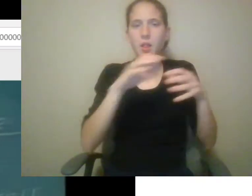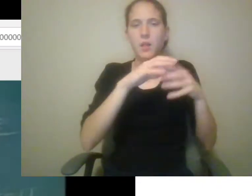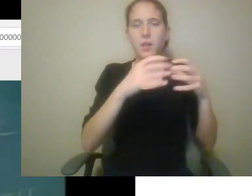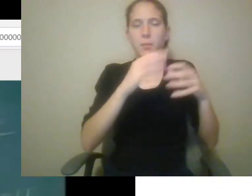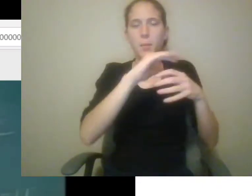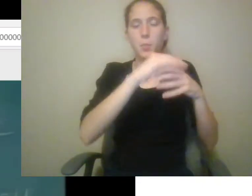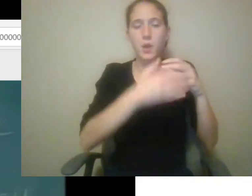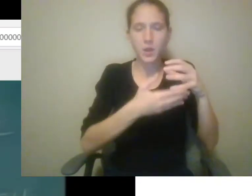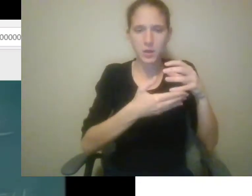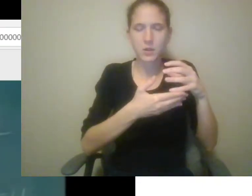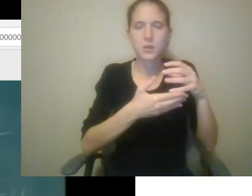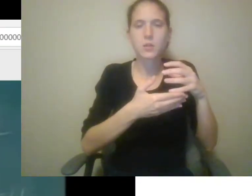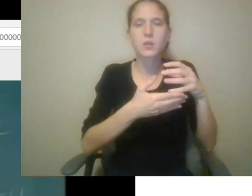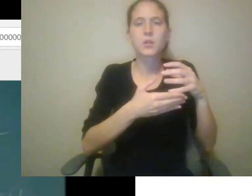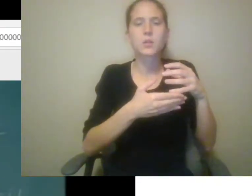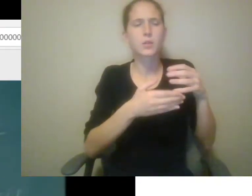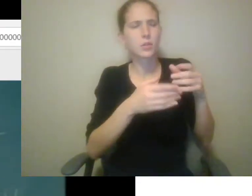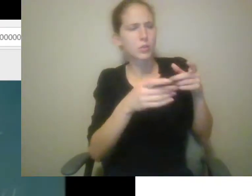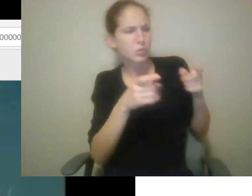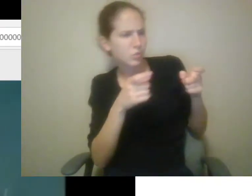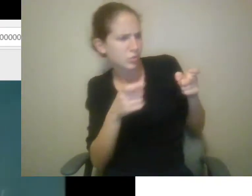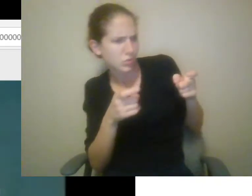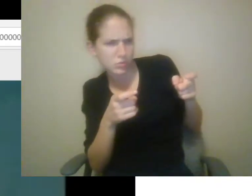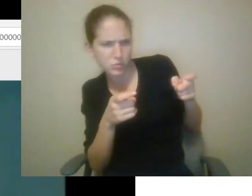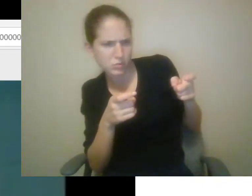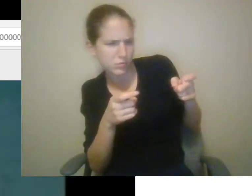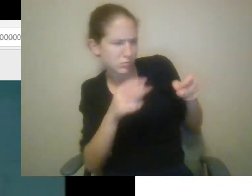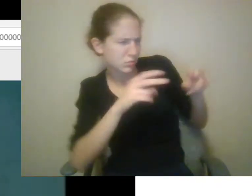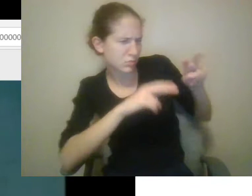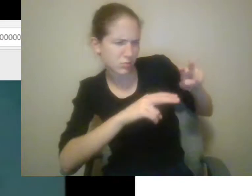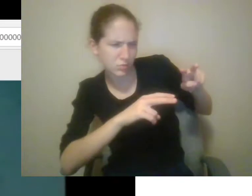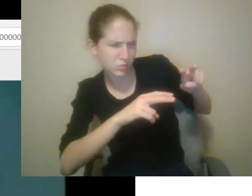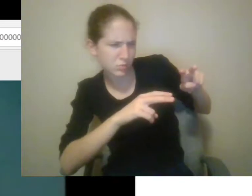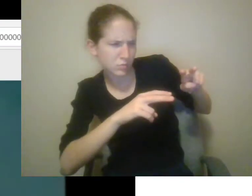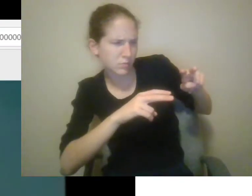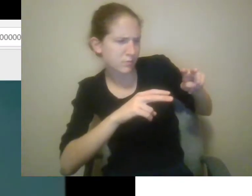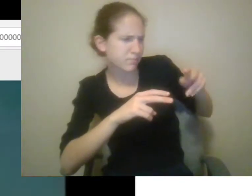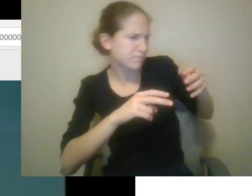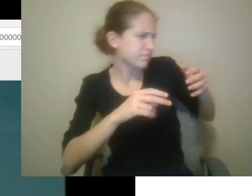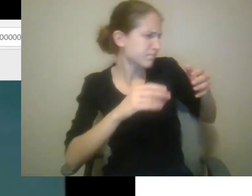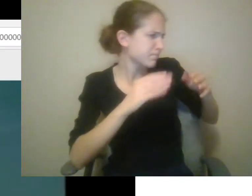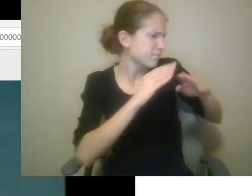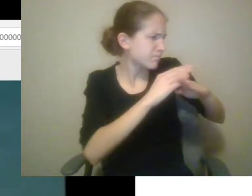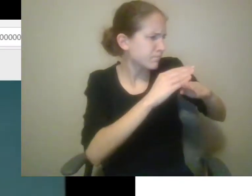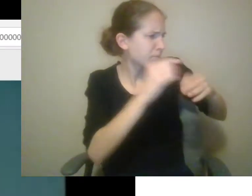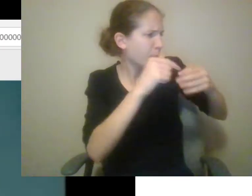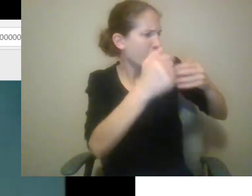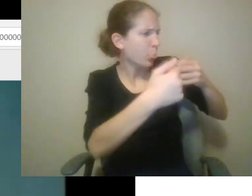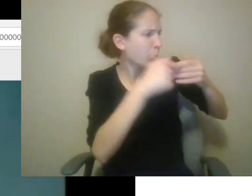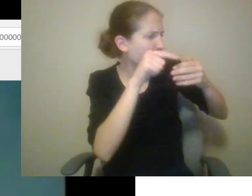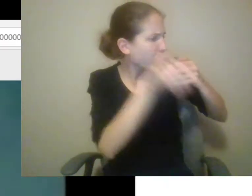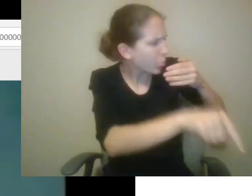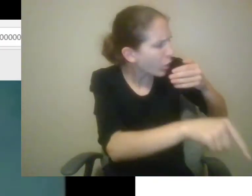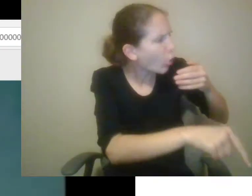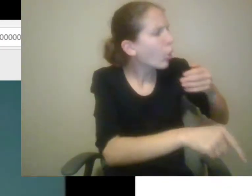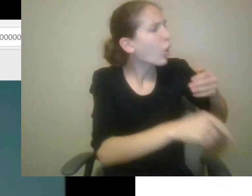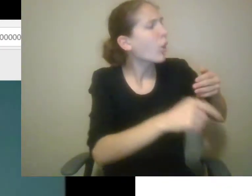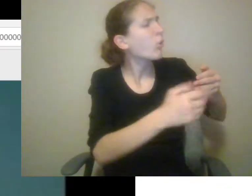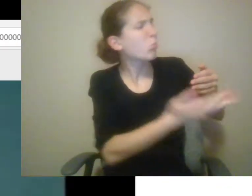what goes in and out